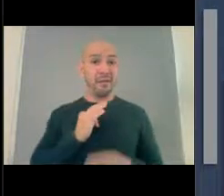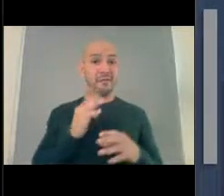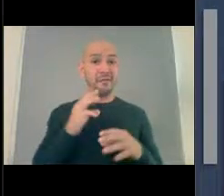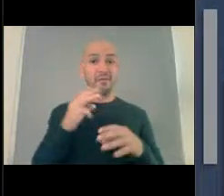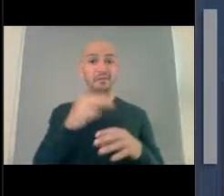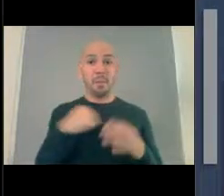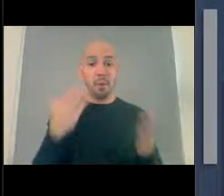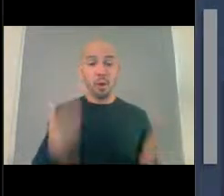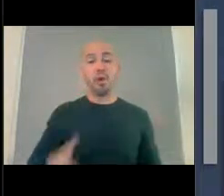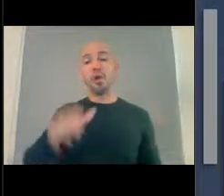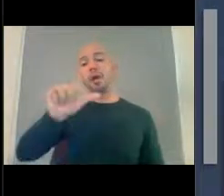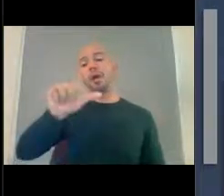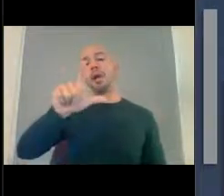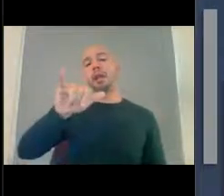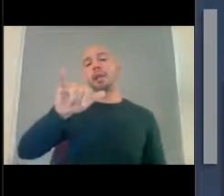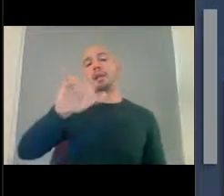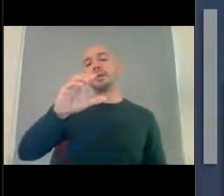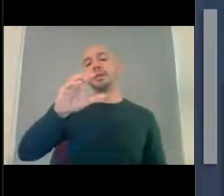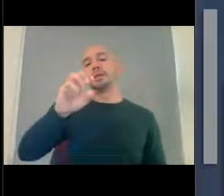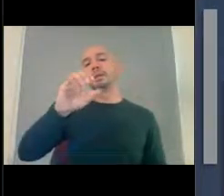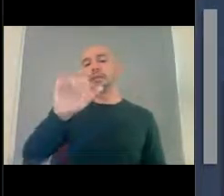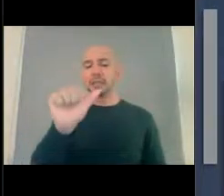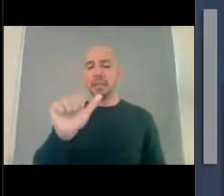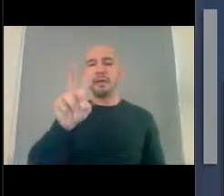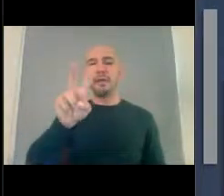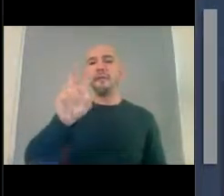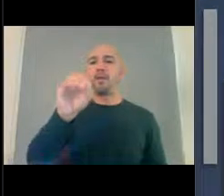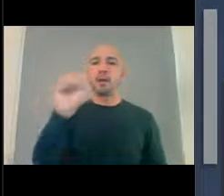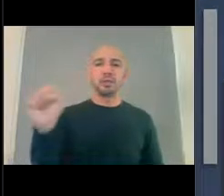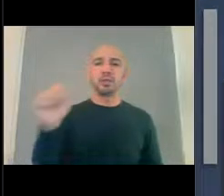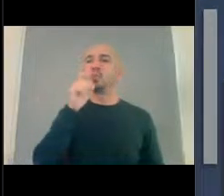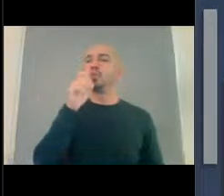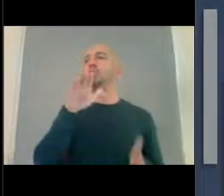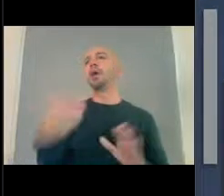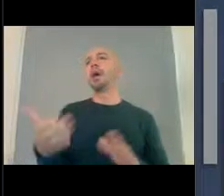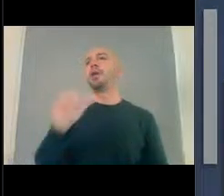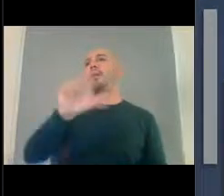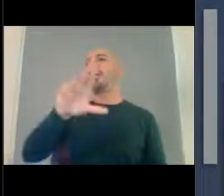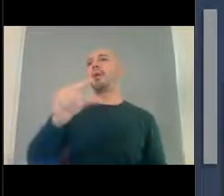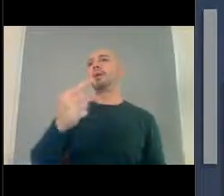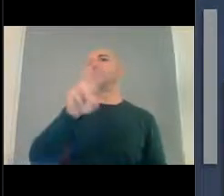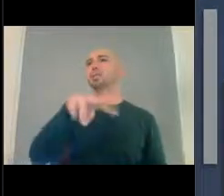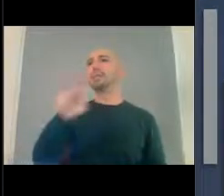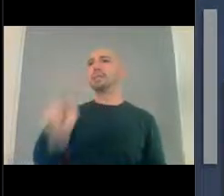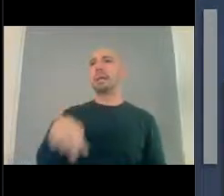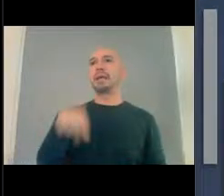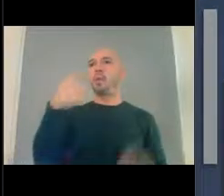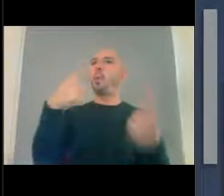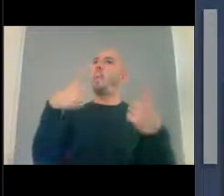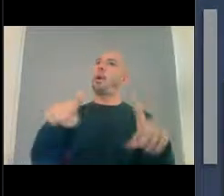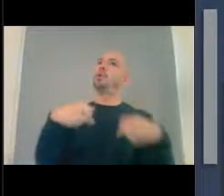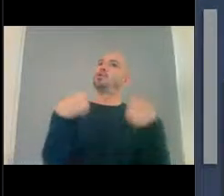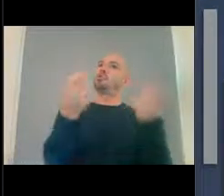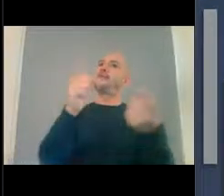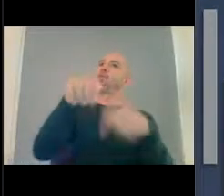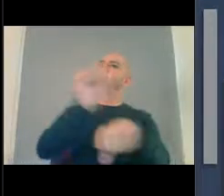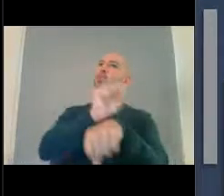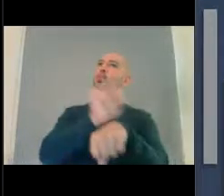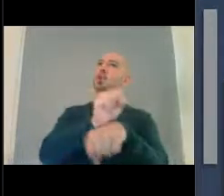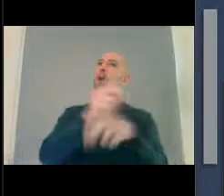shahbaz as was mentioned died following a collision on the night of august 7th while he was on his job on his way to a job site in district